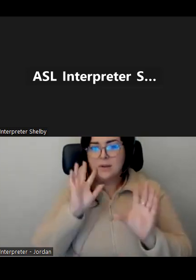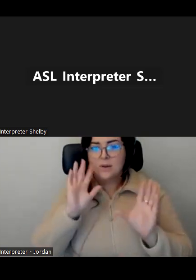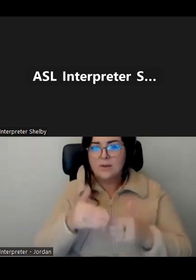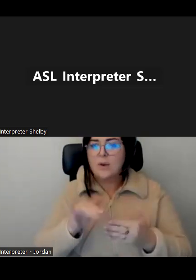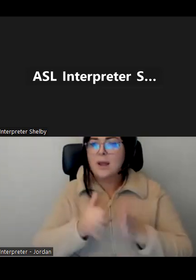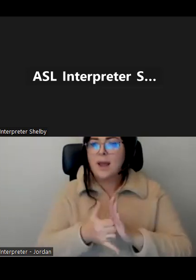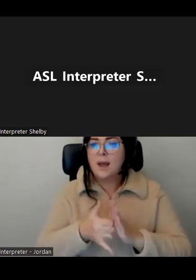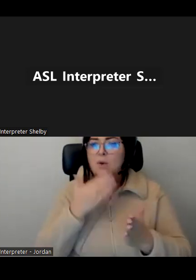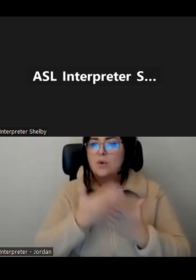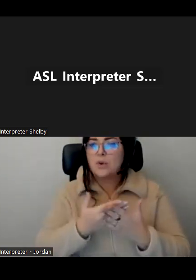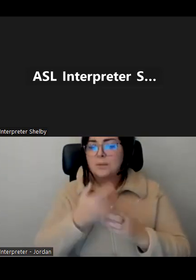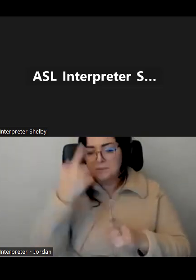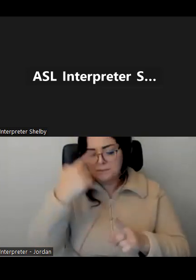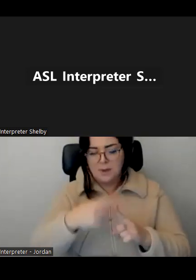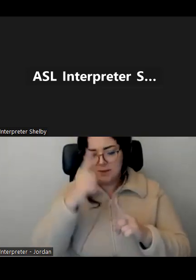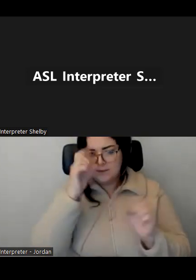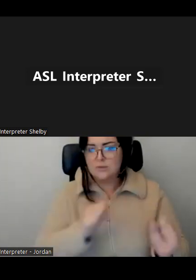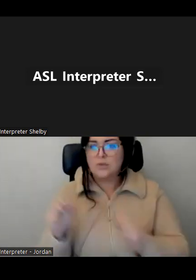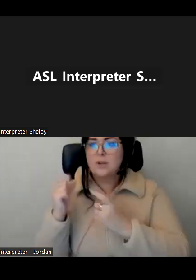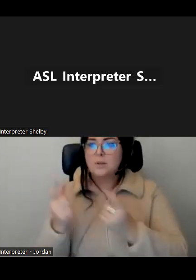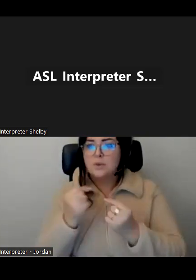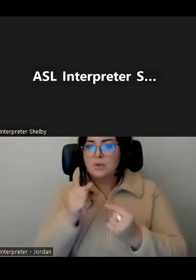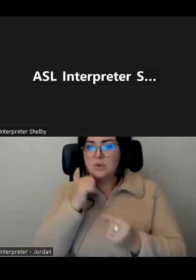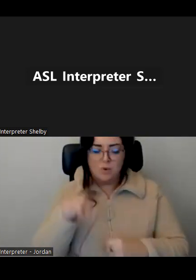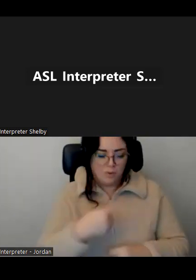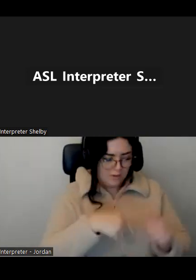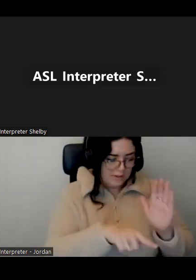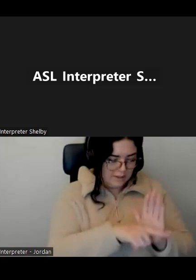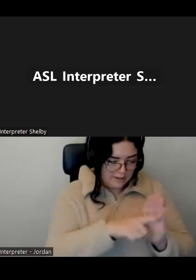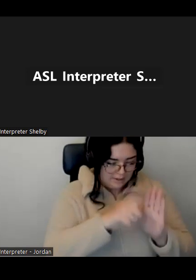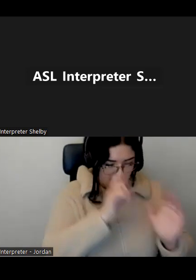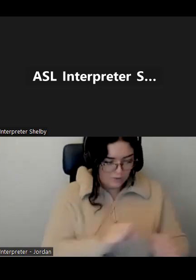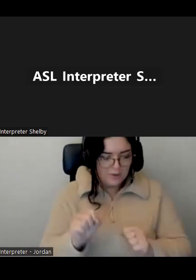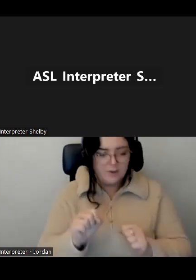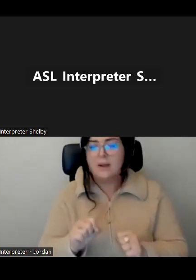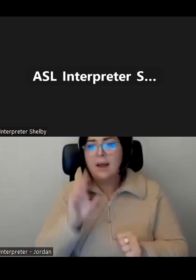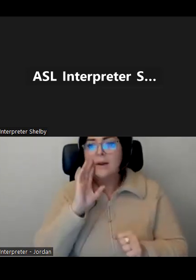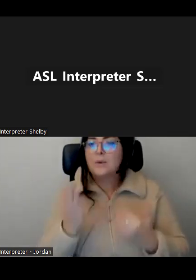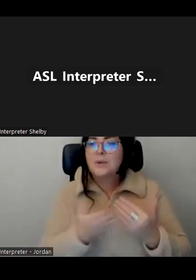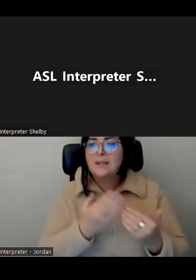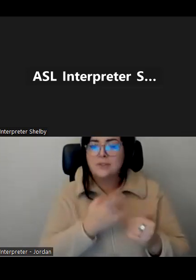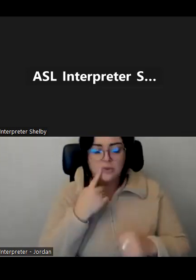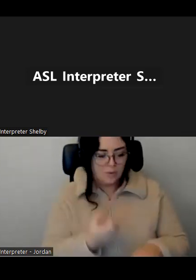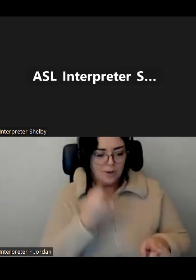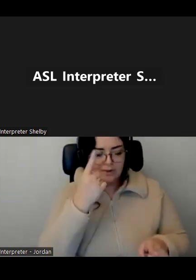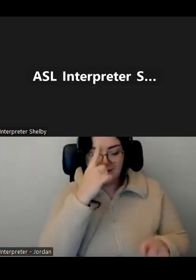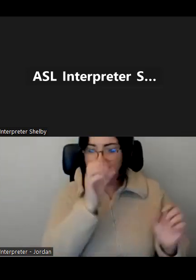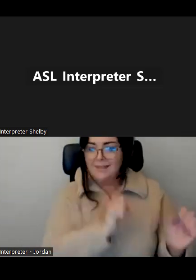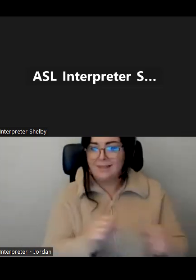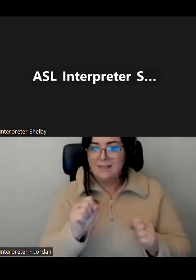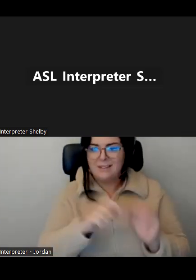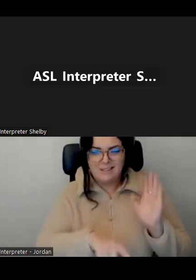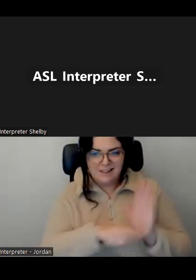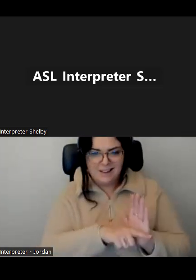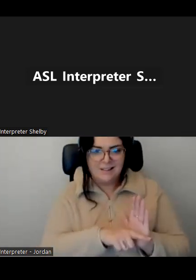positive strategies more so than the negative. It can be sometimes easier to go to the negative. For me, it's, I say I